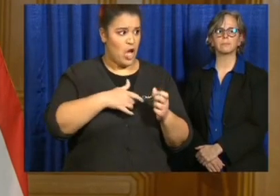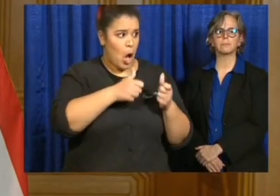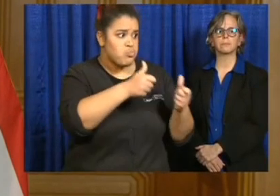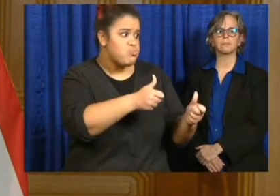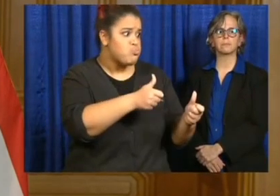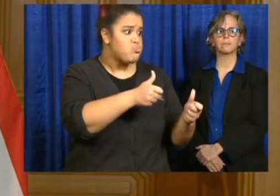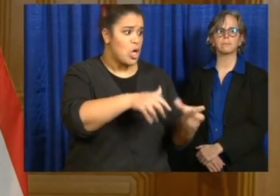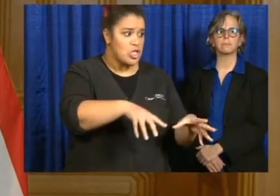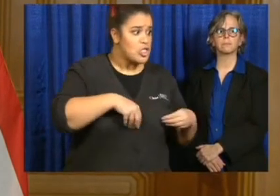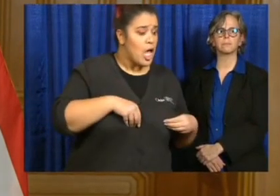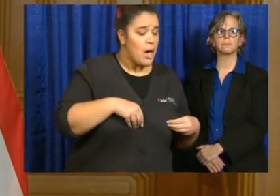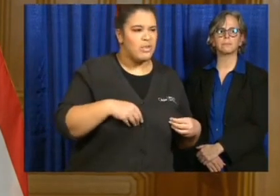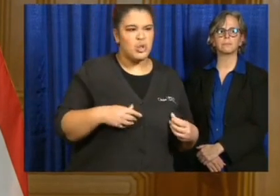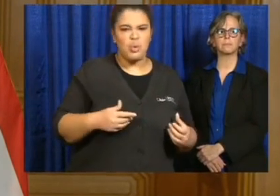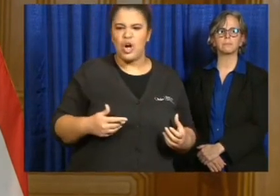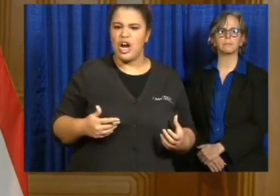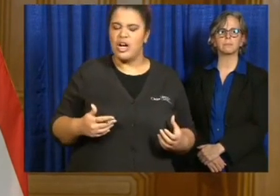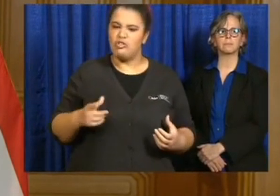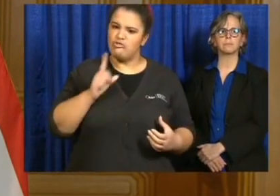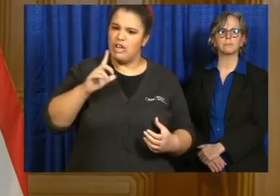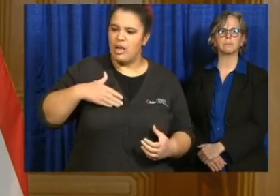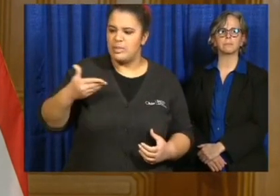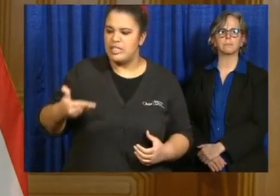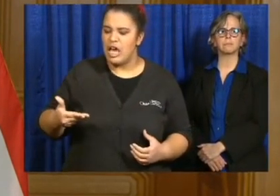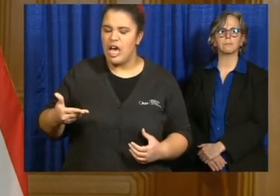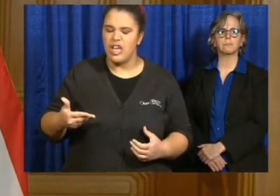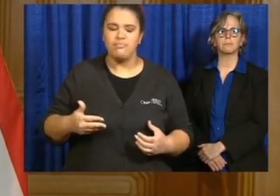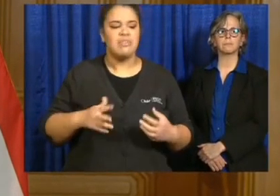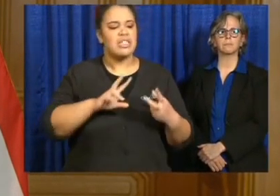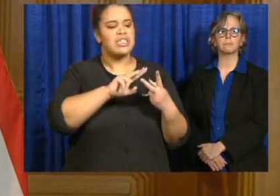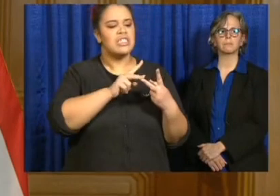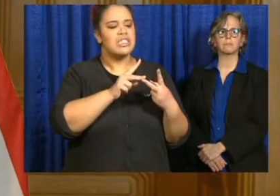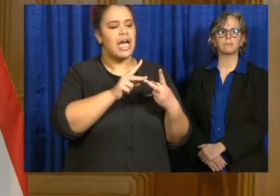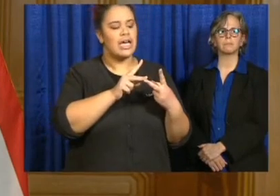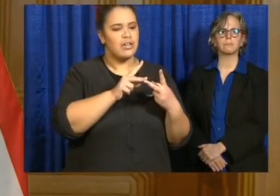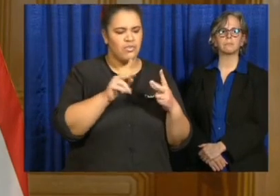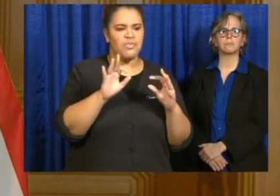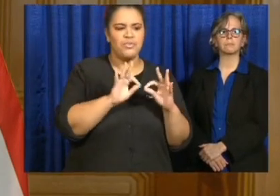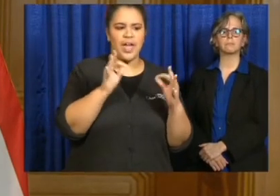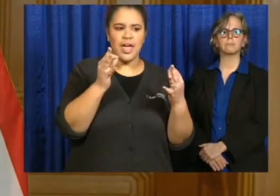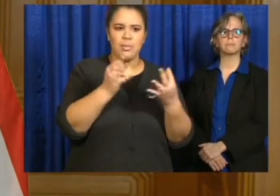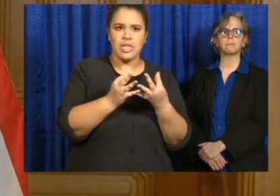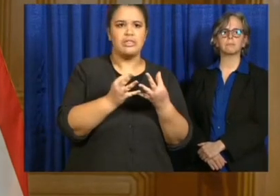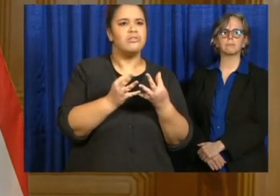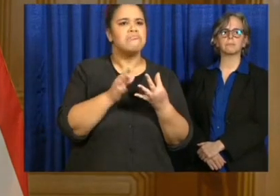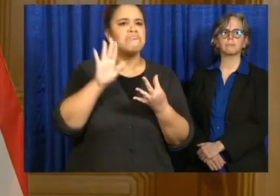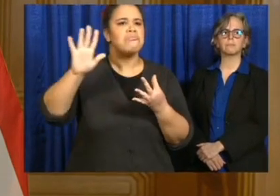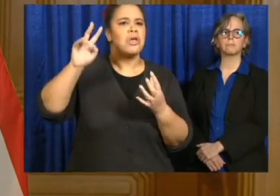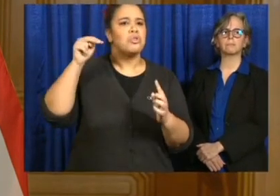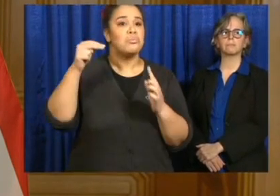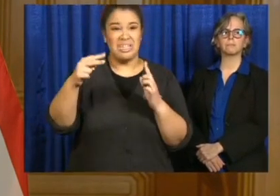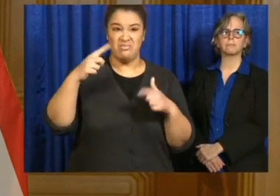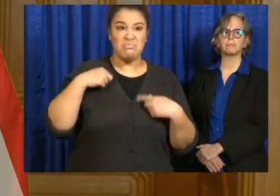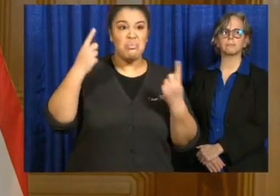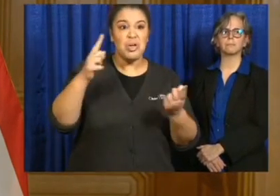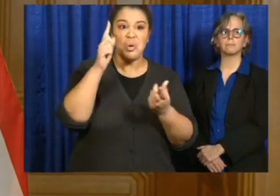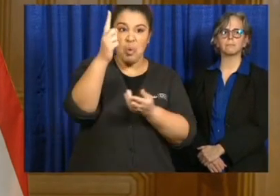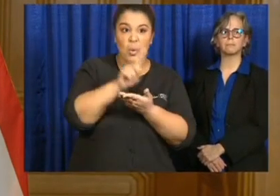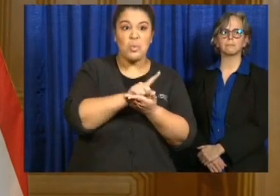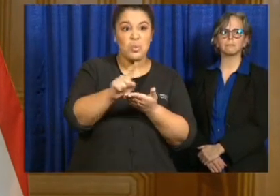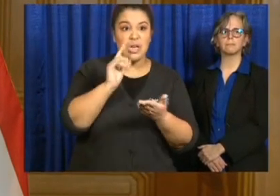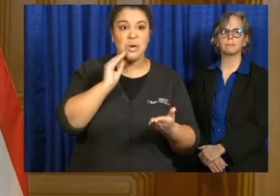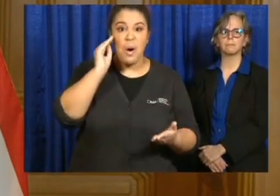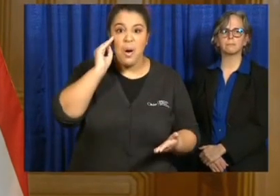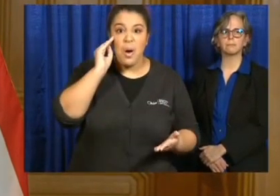families now deciding where they're at in this. They've gone a week now at home, and they're just now thinking, wait,